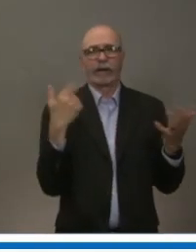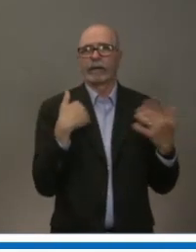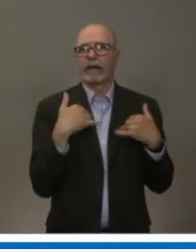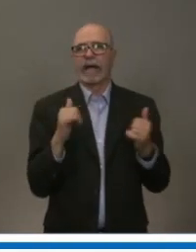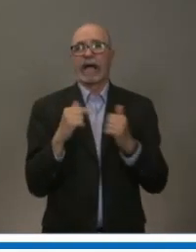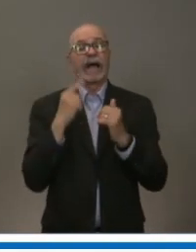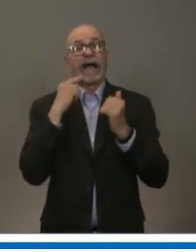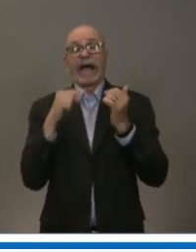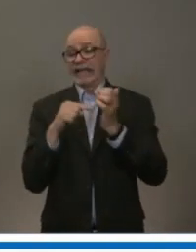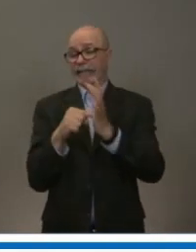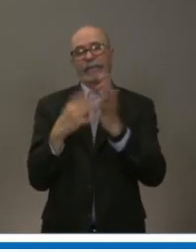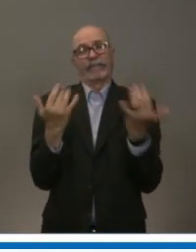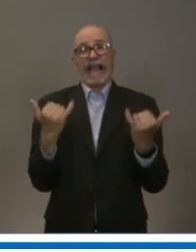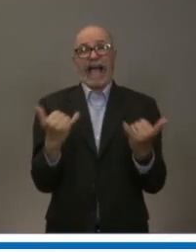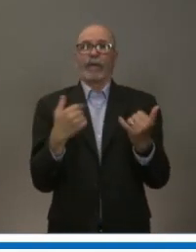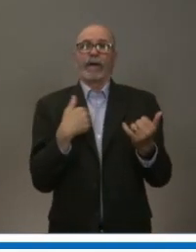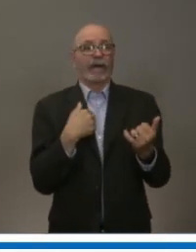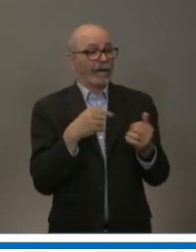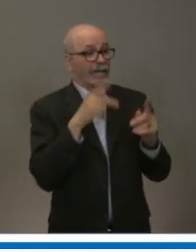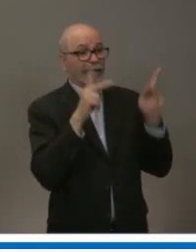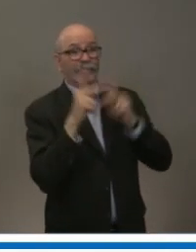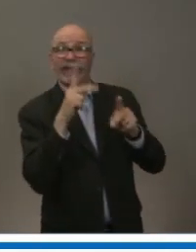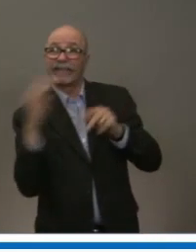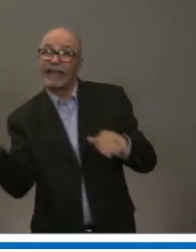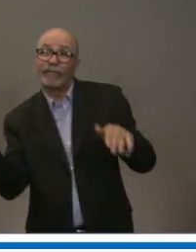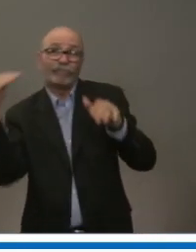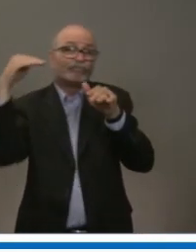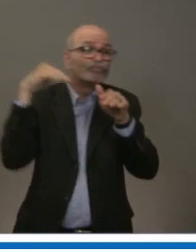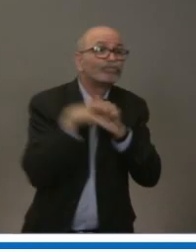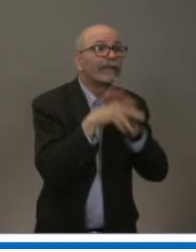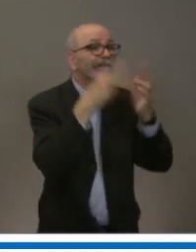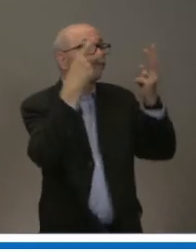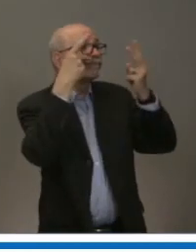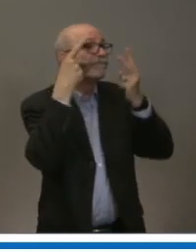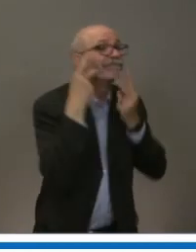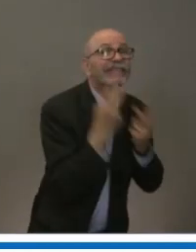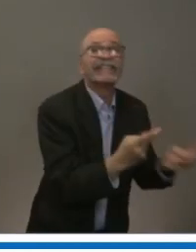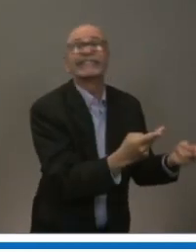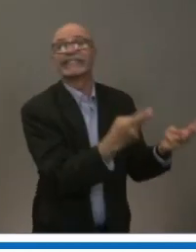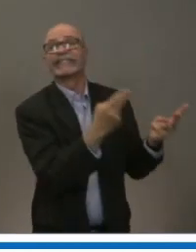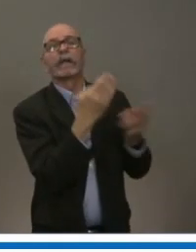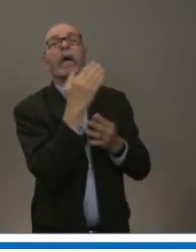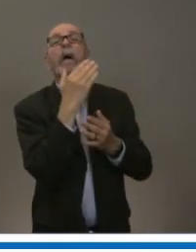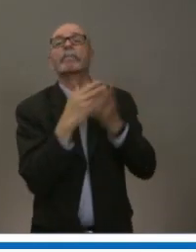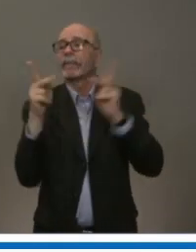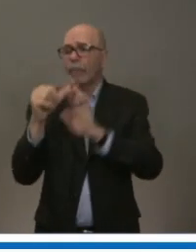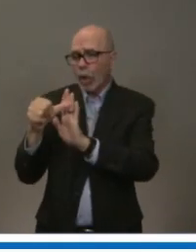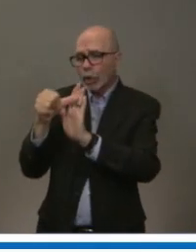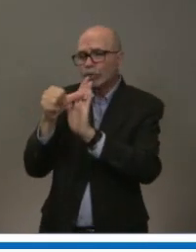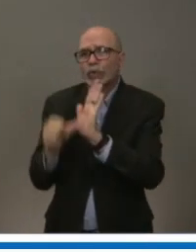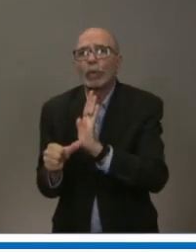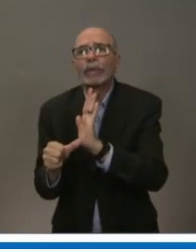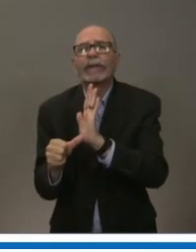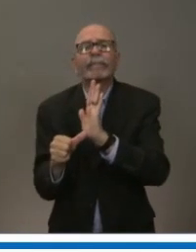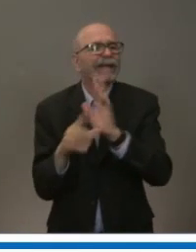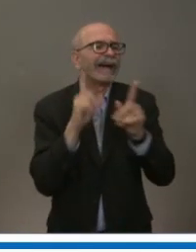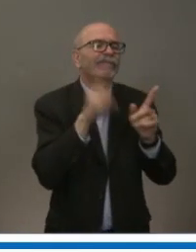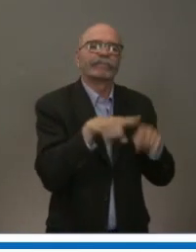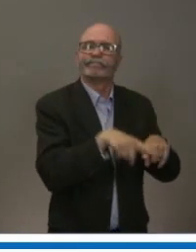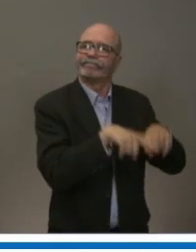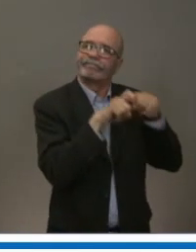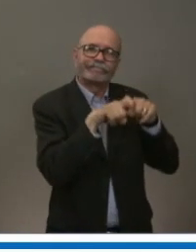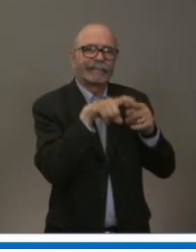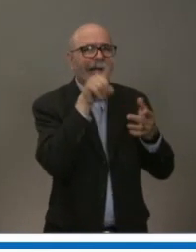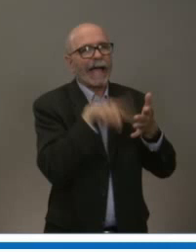outpatient visits, on elective surgeries, et cetera. Part of that is we can have a workforce that's focused as much